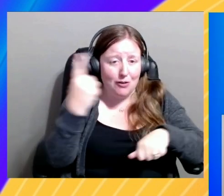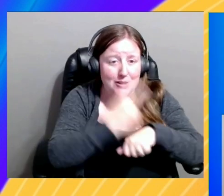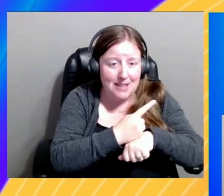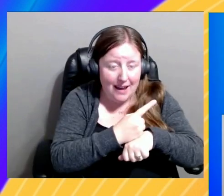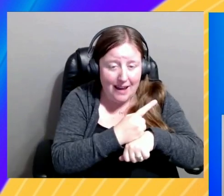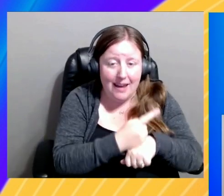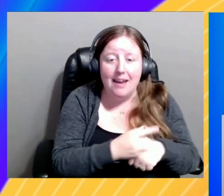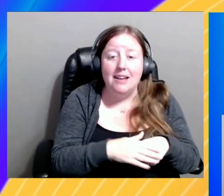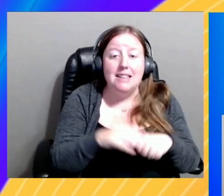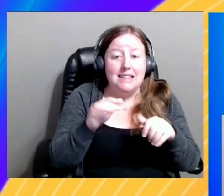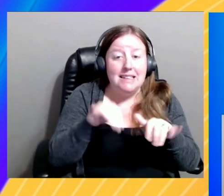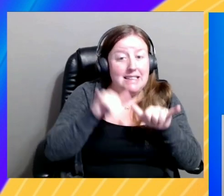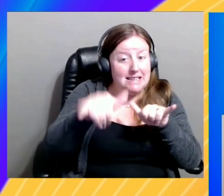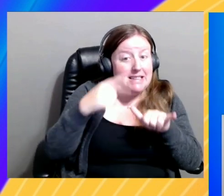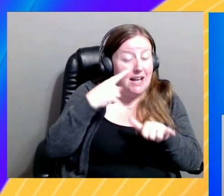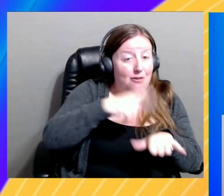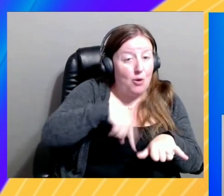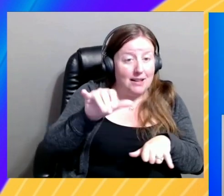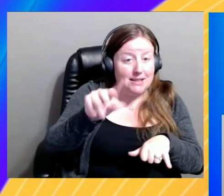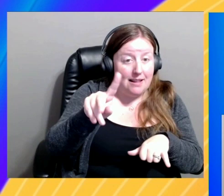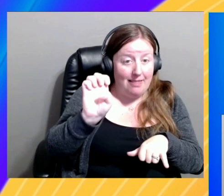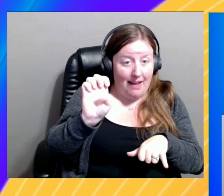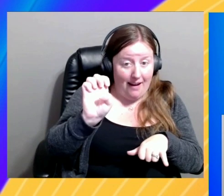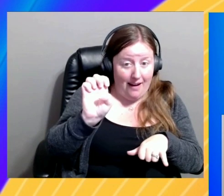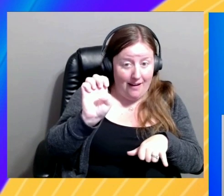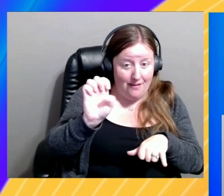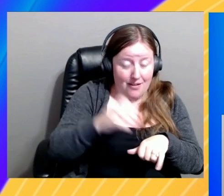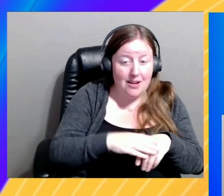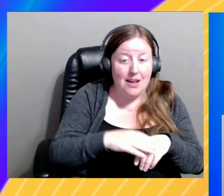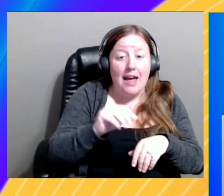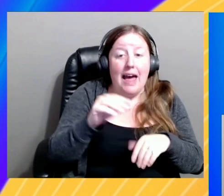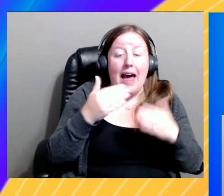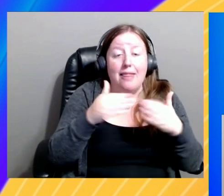for us live at the Worldwide Public Sector Summit in